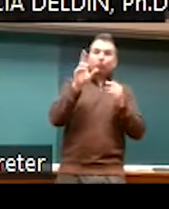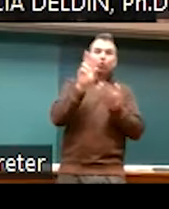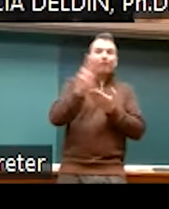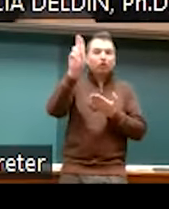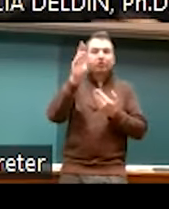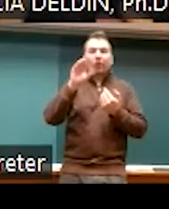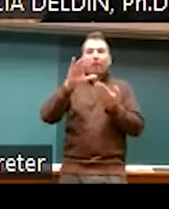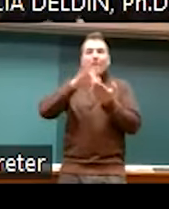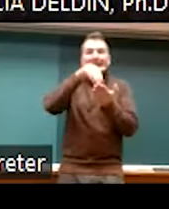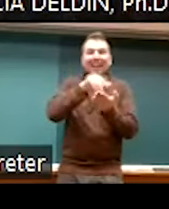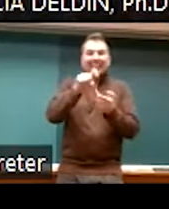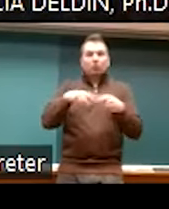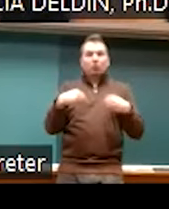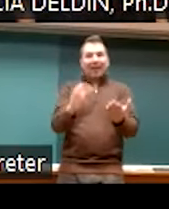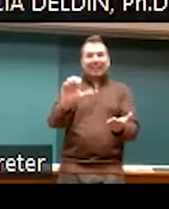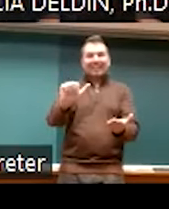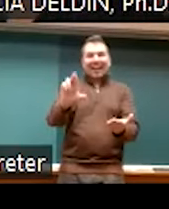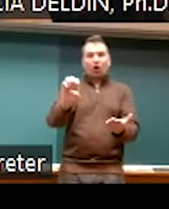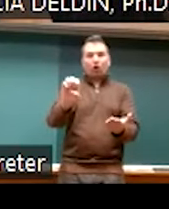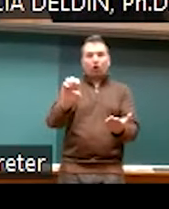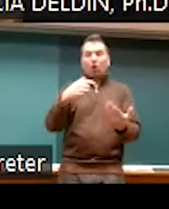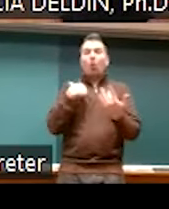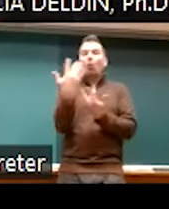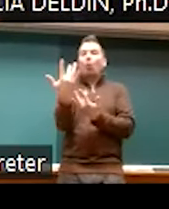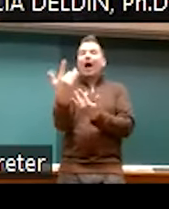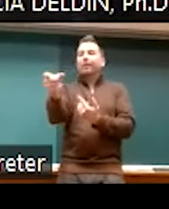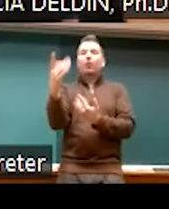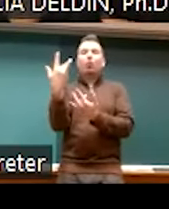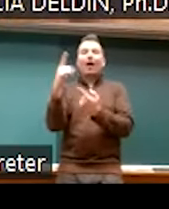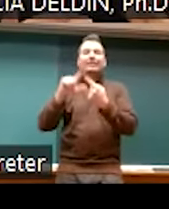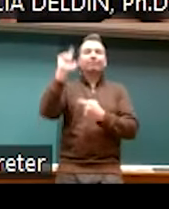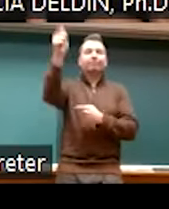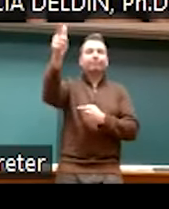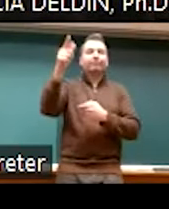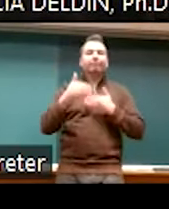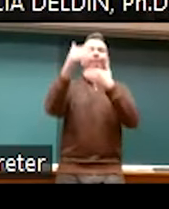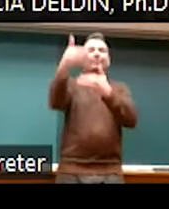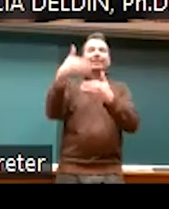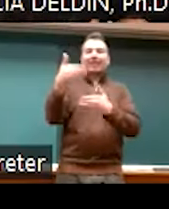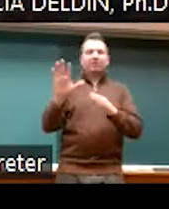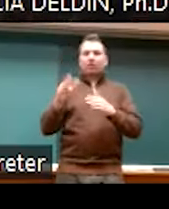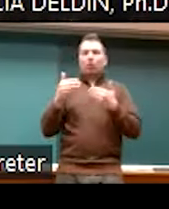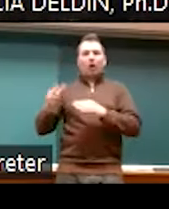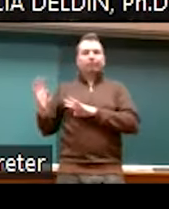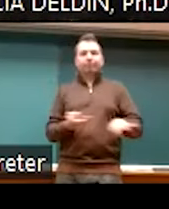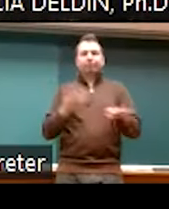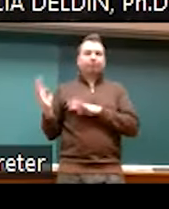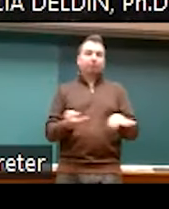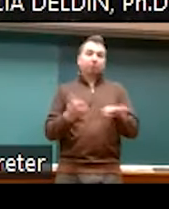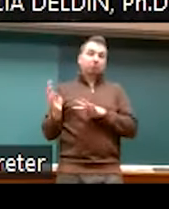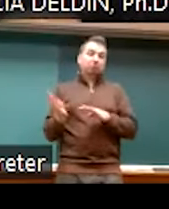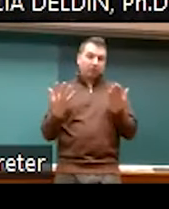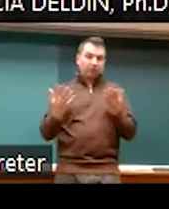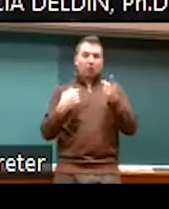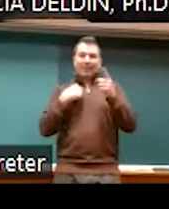do that. So they actually wanted mood lifters. They contacted, said, can we do your program, but instantly? So this is the model that we are trying to